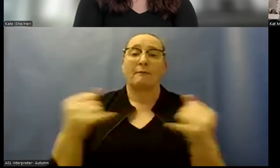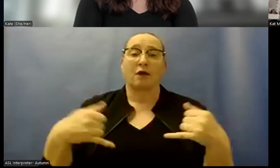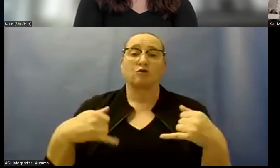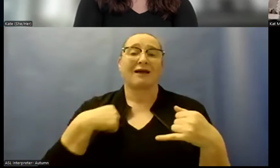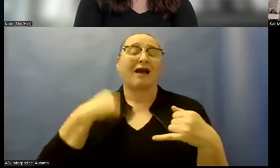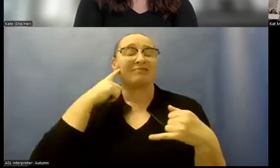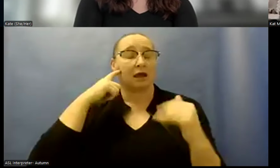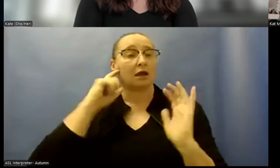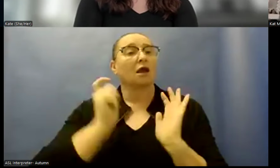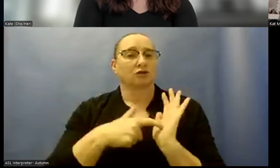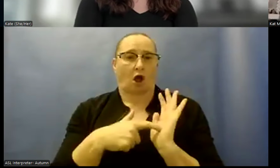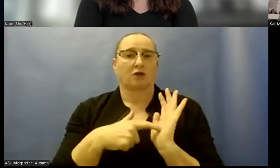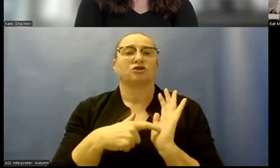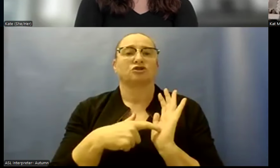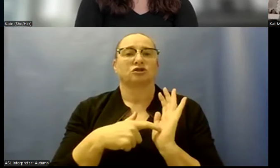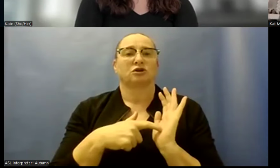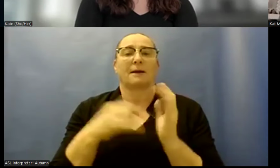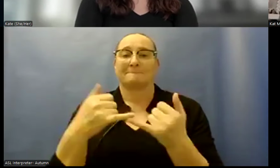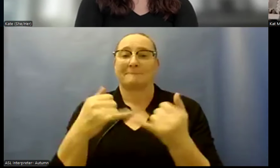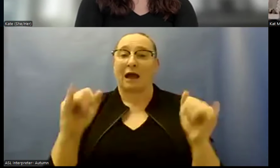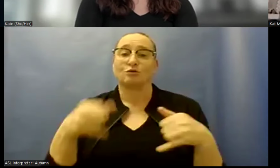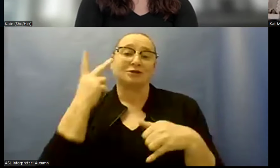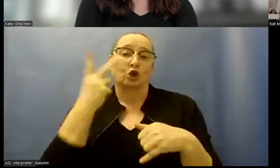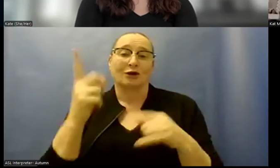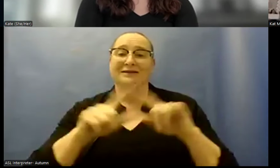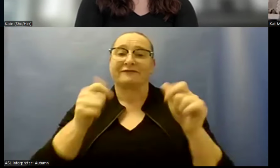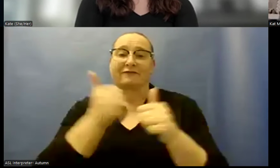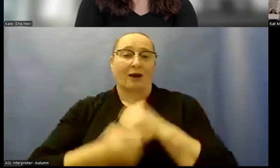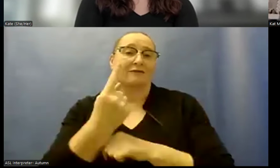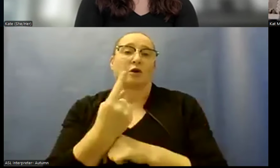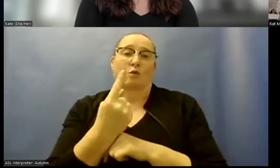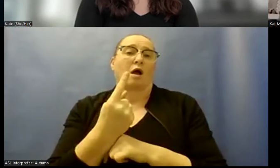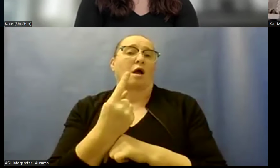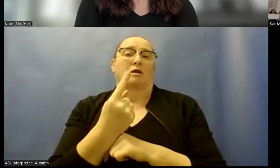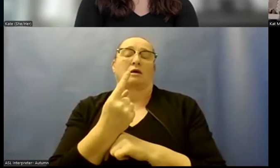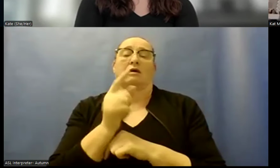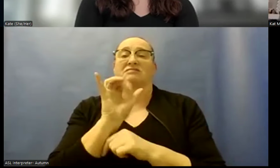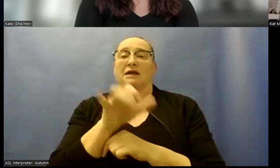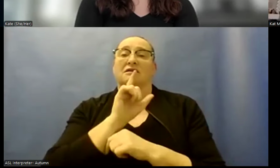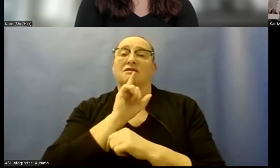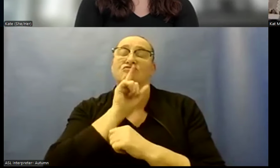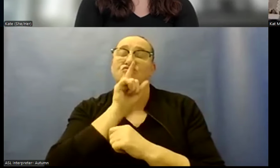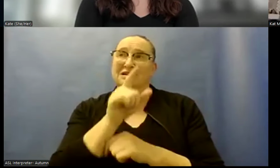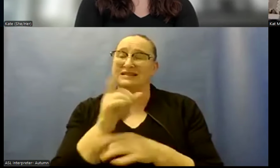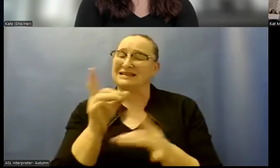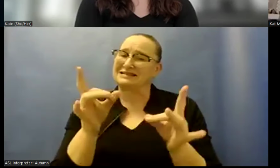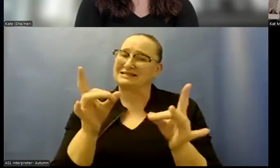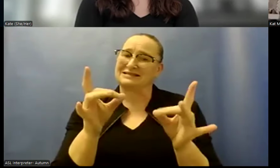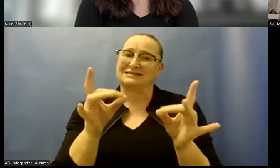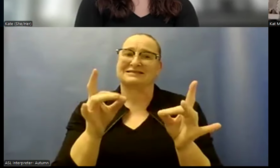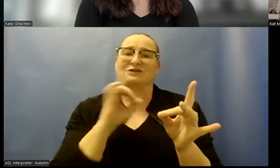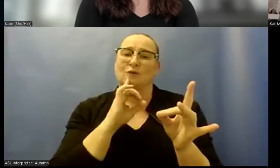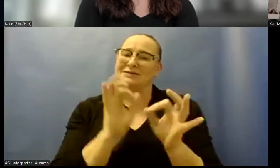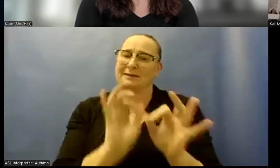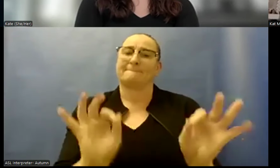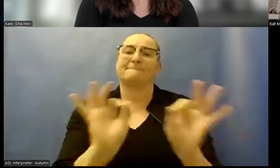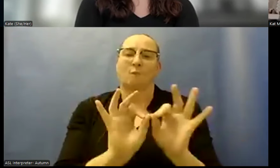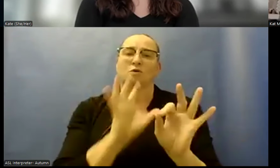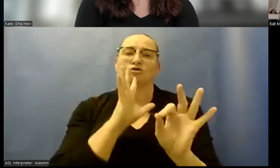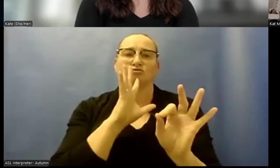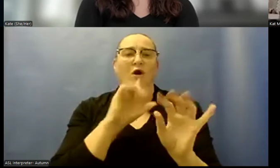acknowledge that boundaries are going to look different for everyone. And that can get really tricky. So it's important to talk about that